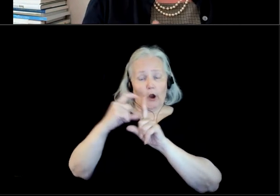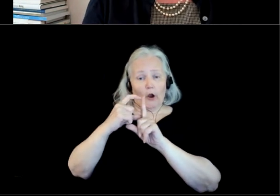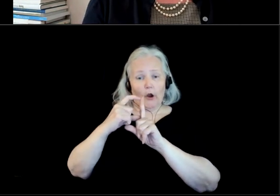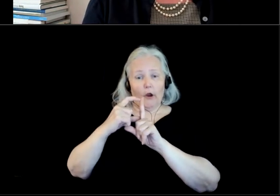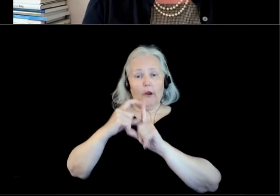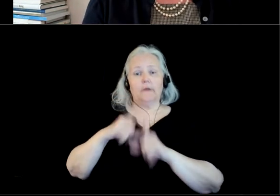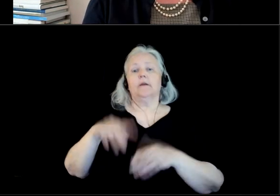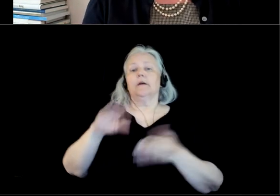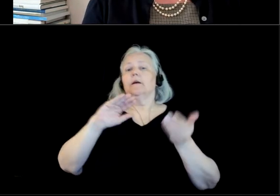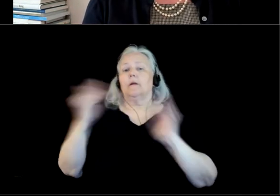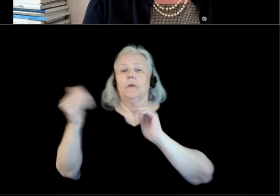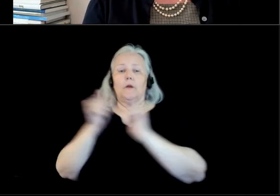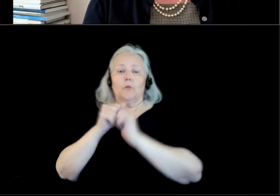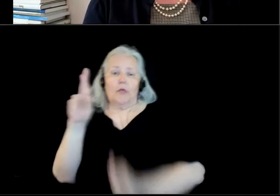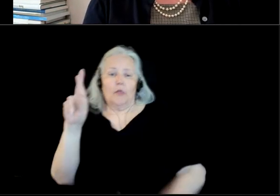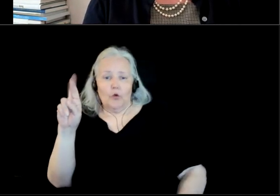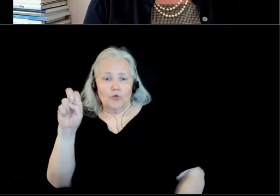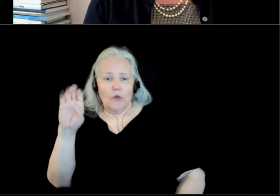or another,